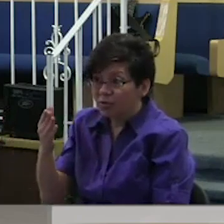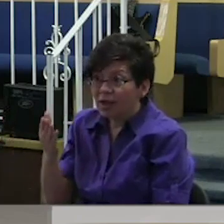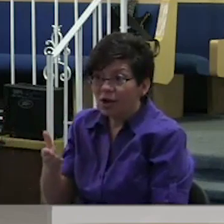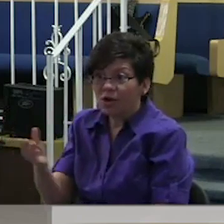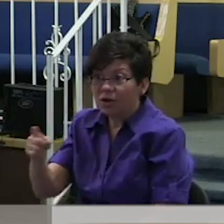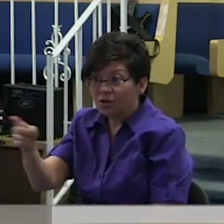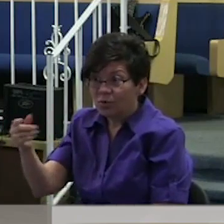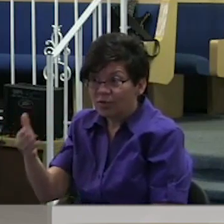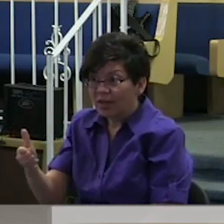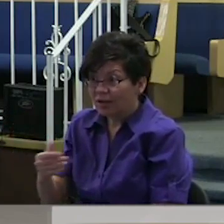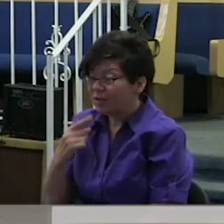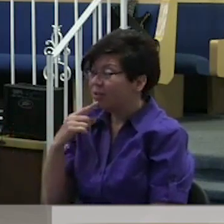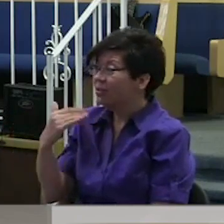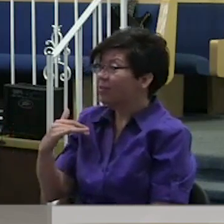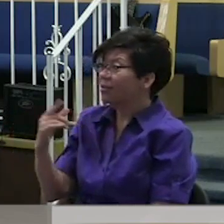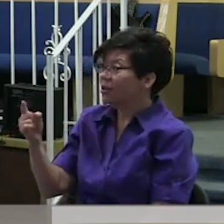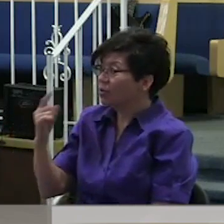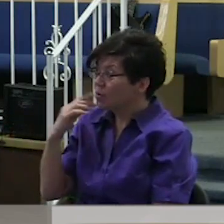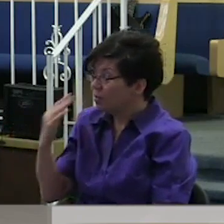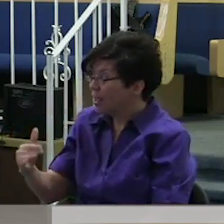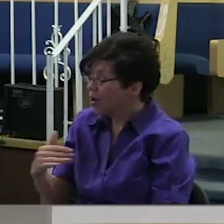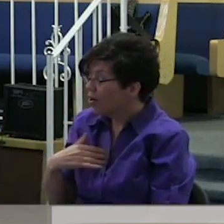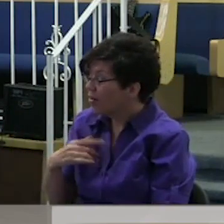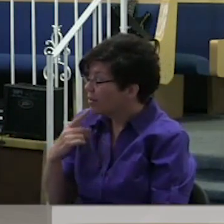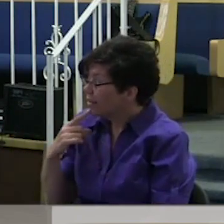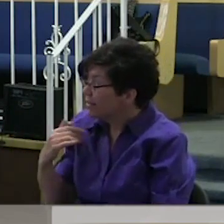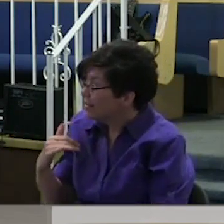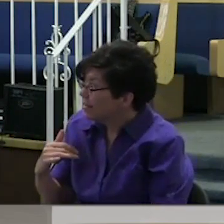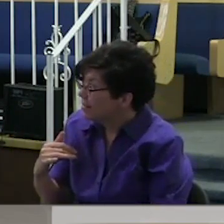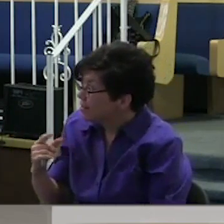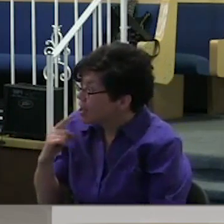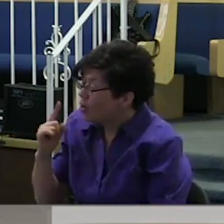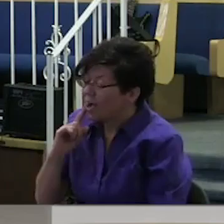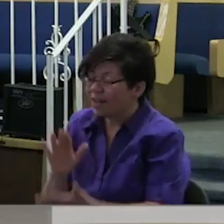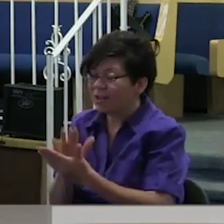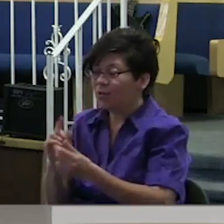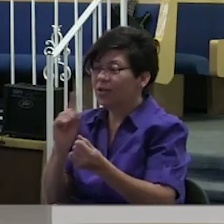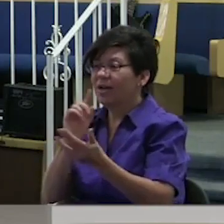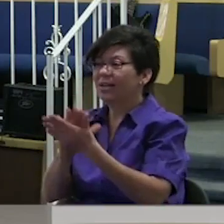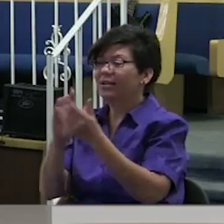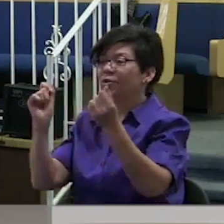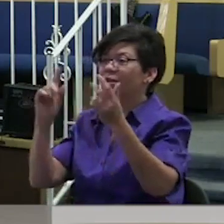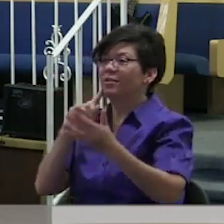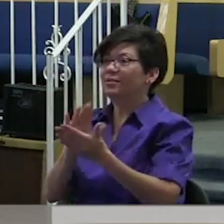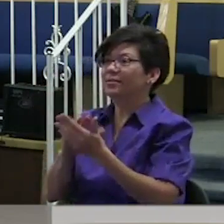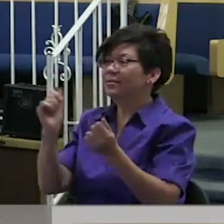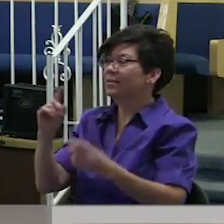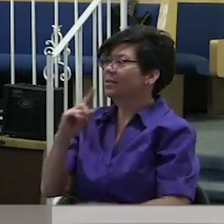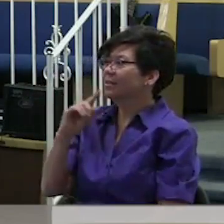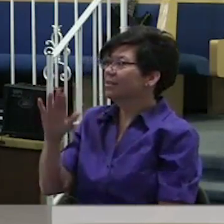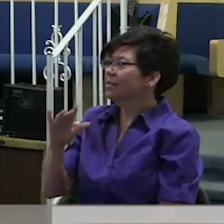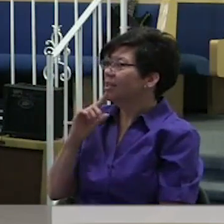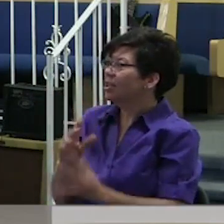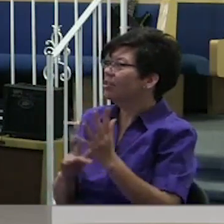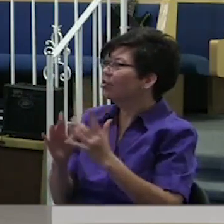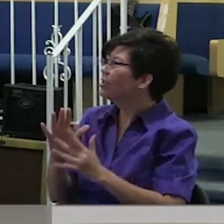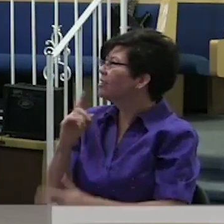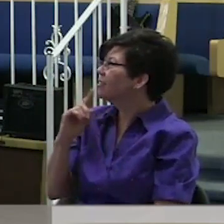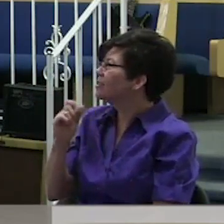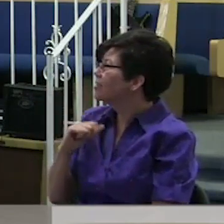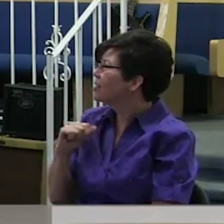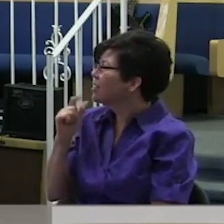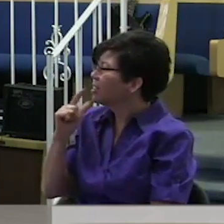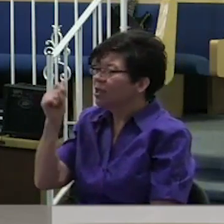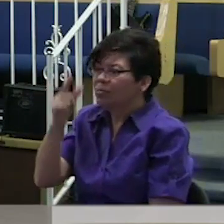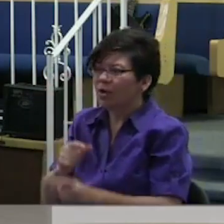Mother Joanne? Oh, were you there, Brother Jeff? Oh, hallelujah be to God. How about you, Sister Angela?